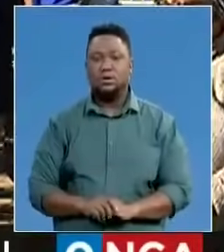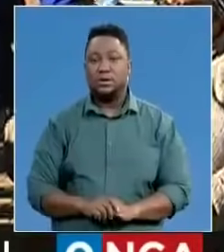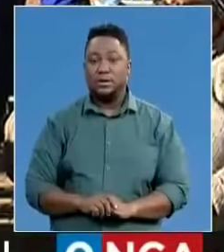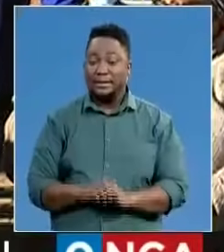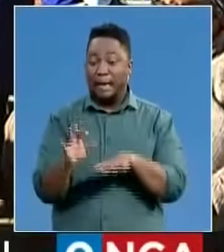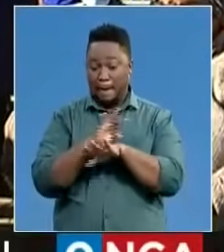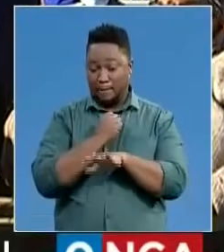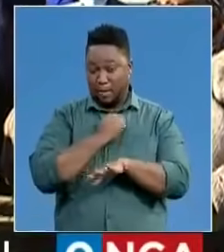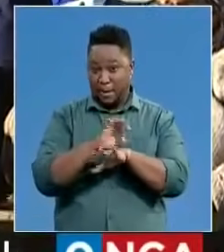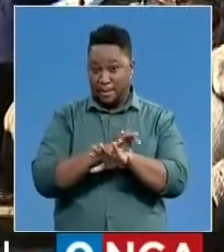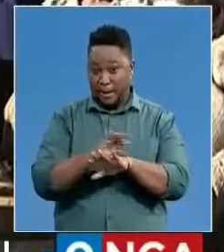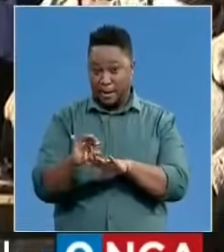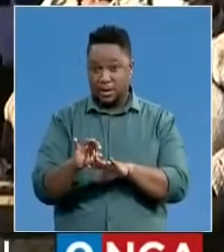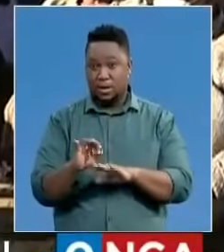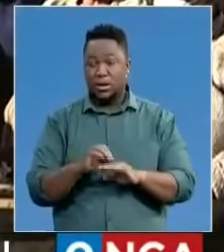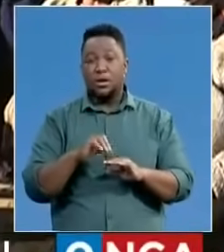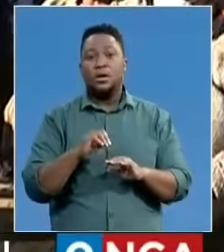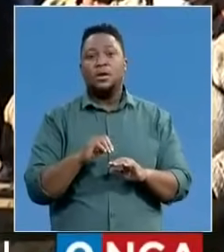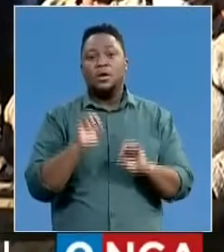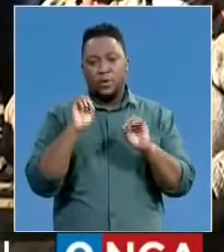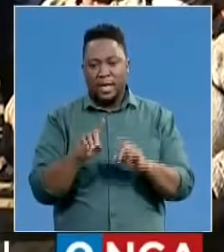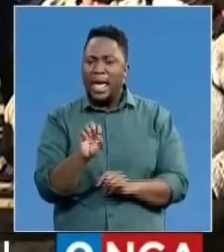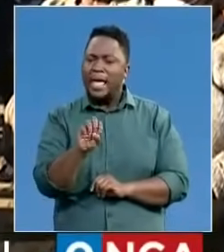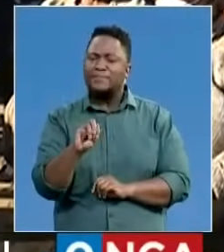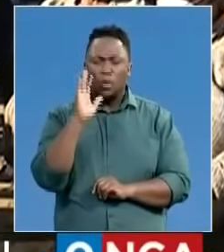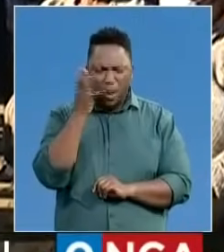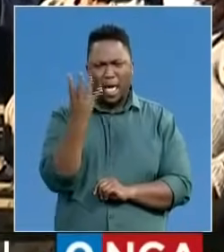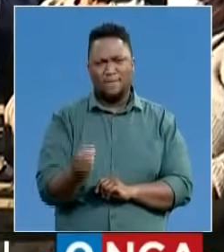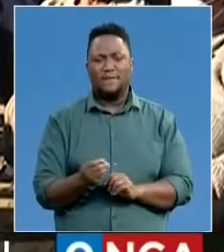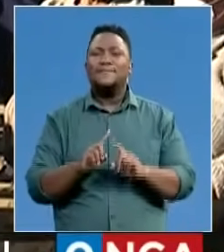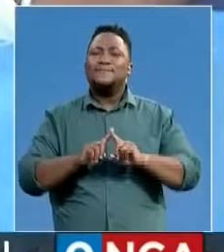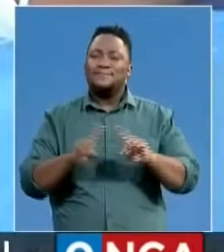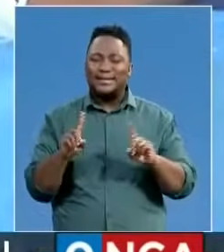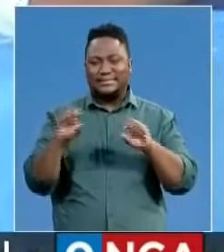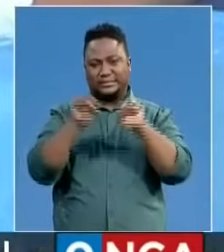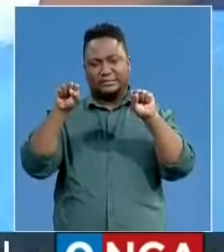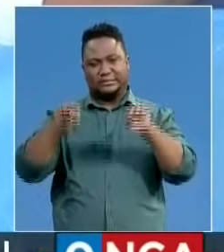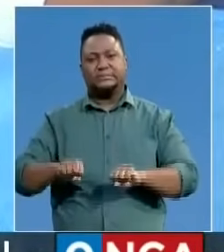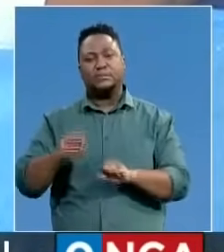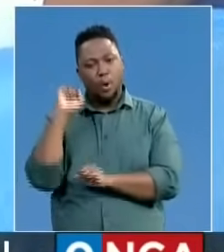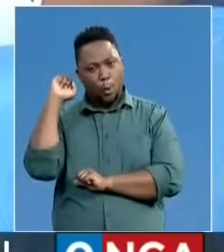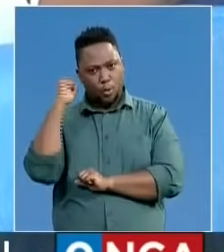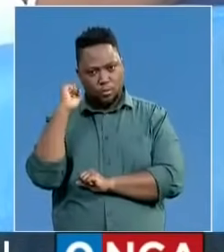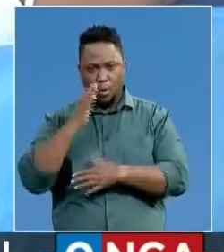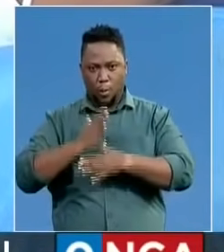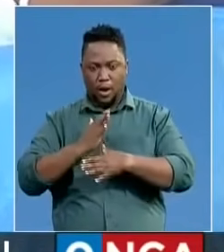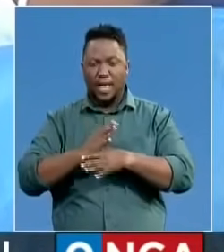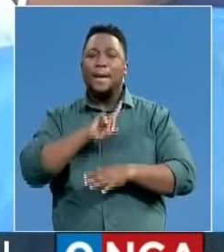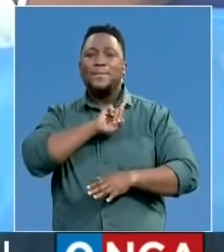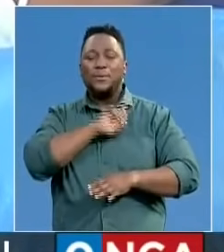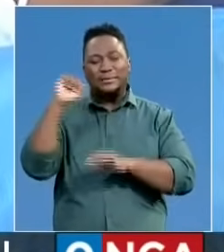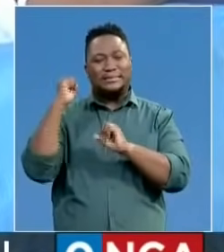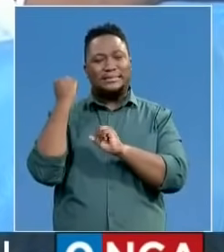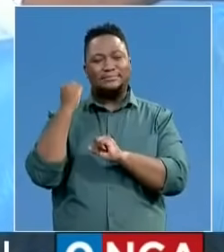understand everybody that has been vaccinated, the SMS will come, but the system automatically queues you from the persons that